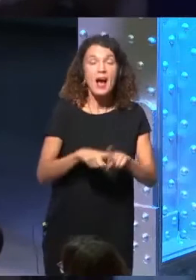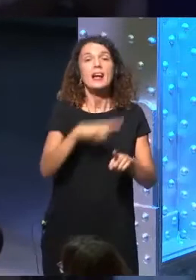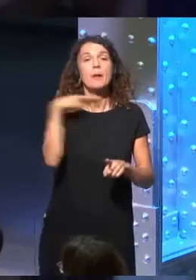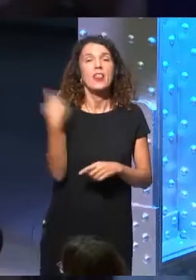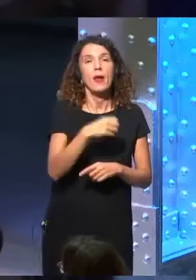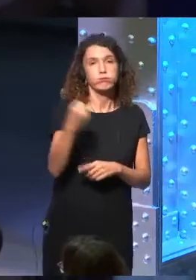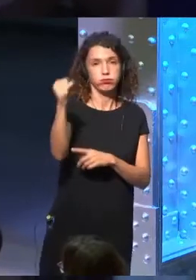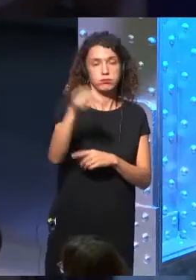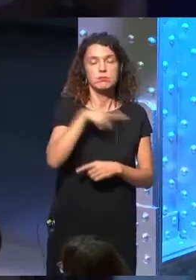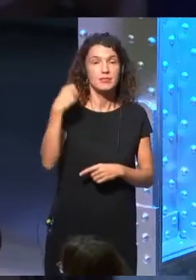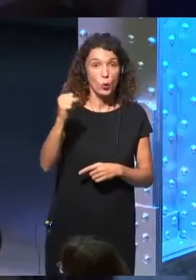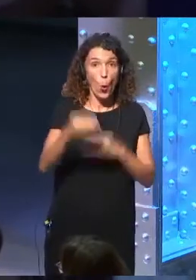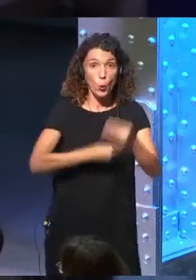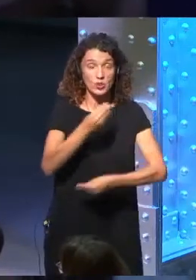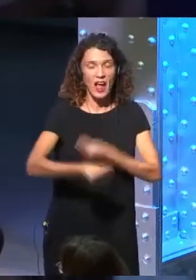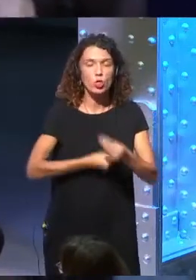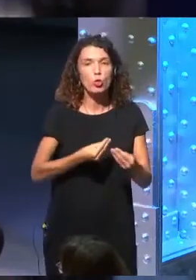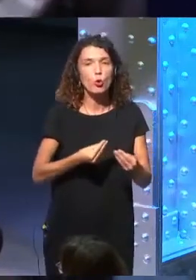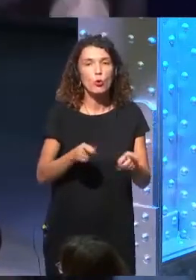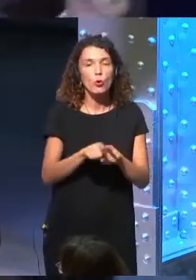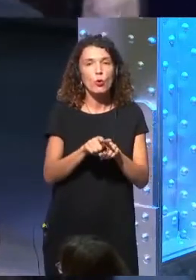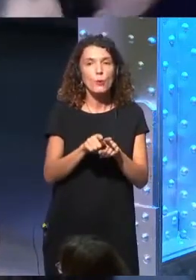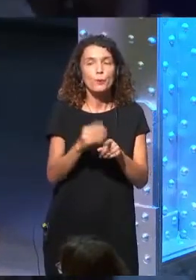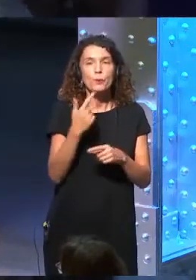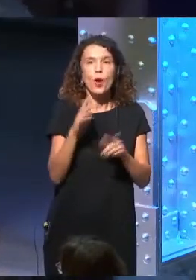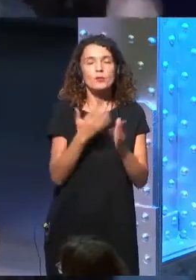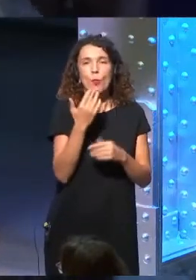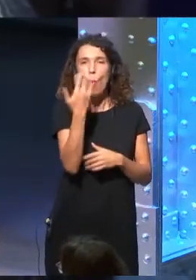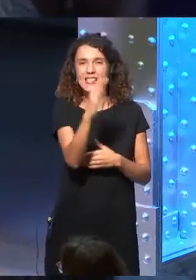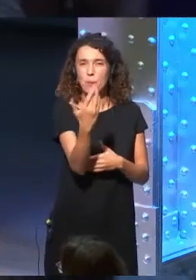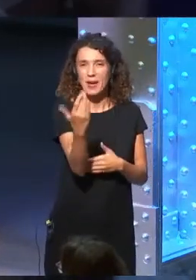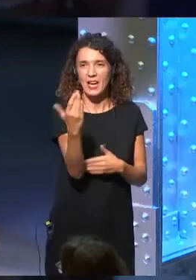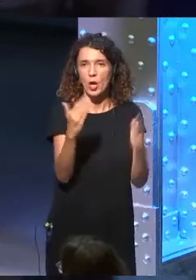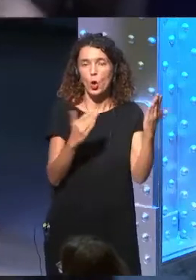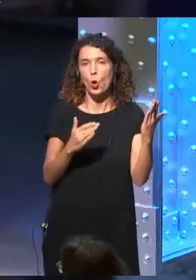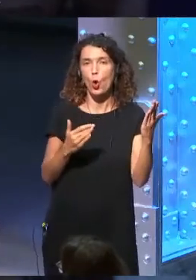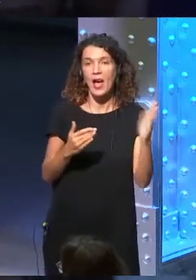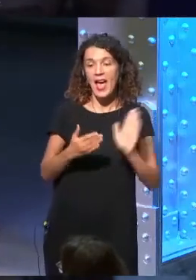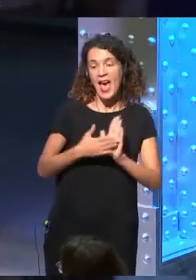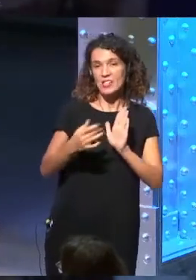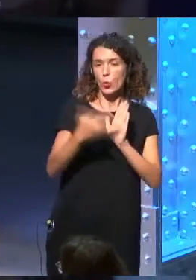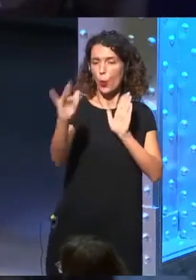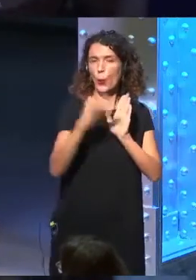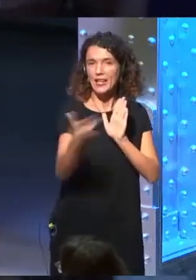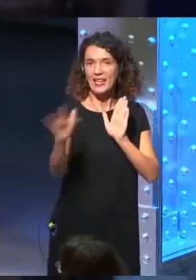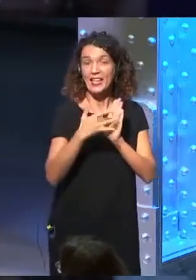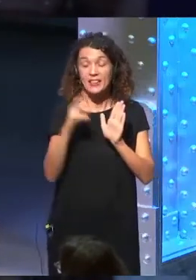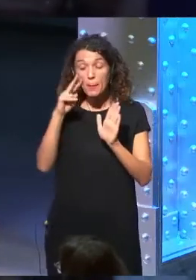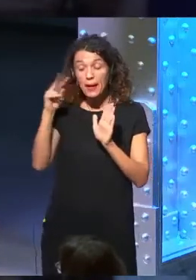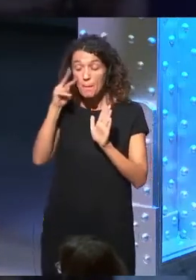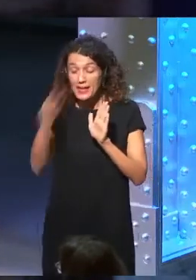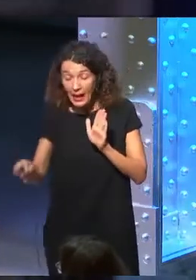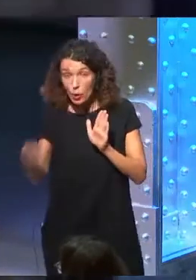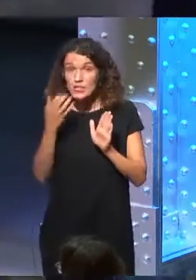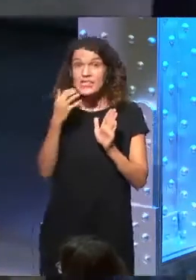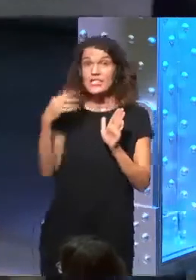cleverly using a shiny shield as a mirror, so he wouldn't have directly to look at her, because if he'd looked at her, she would have